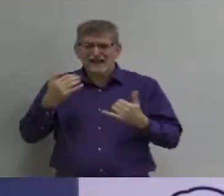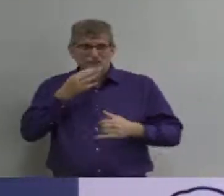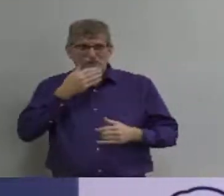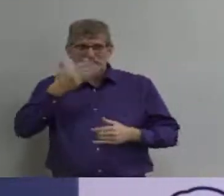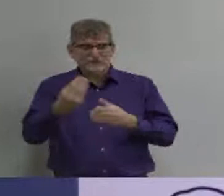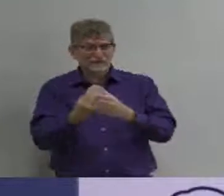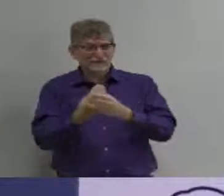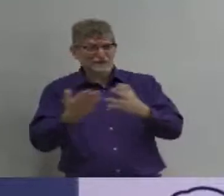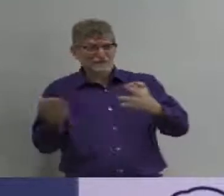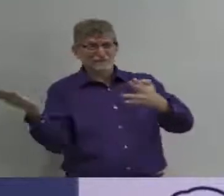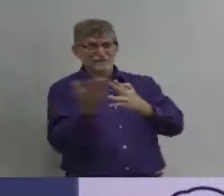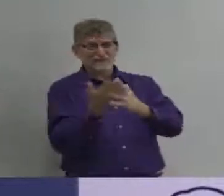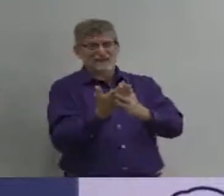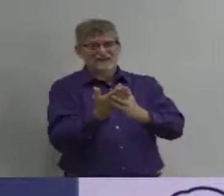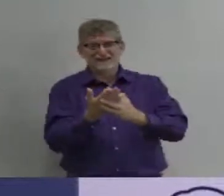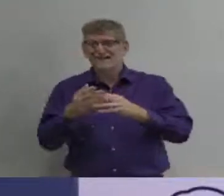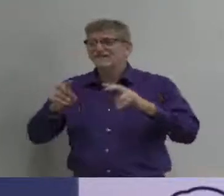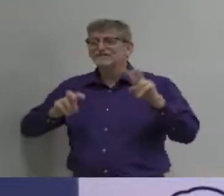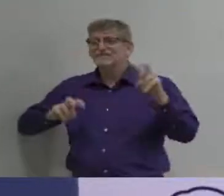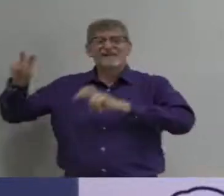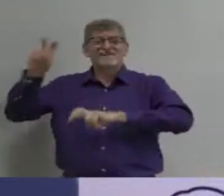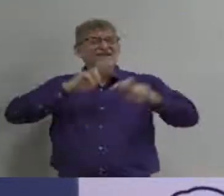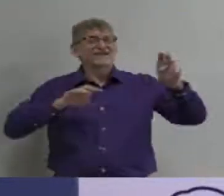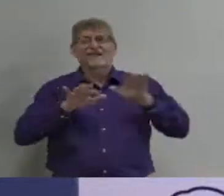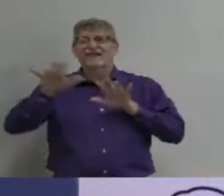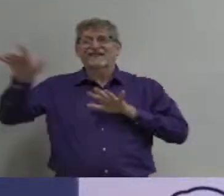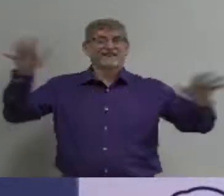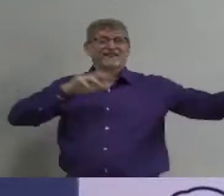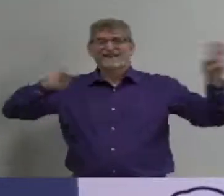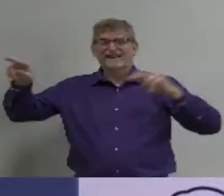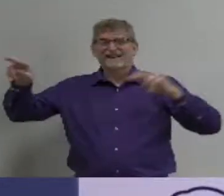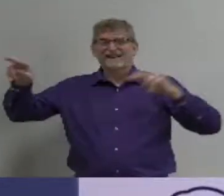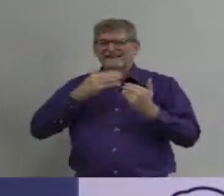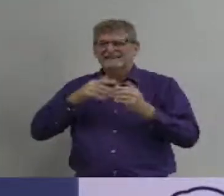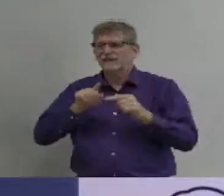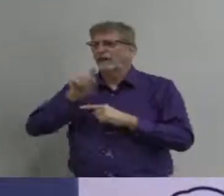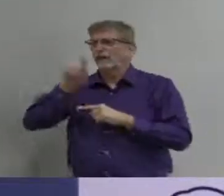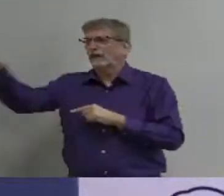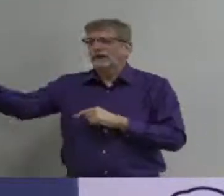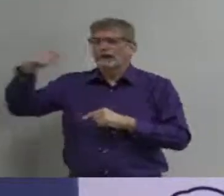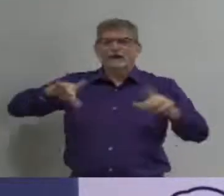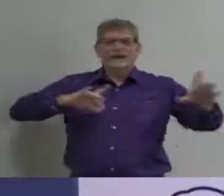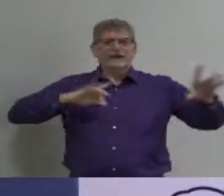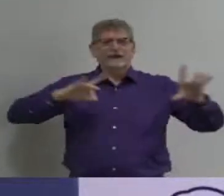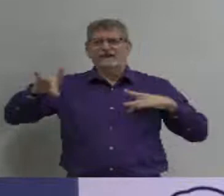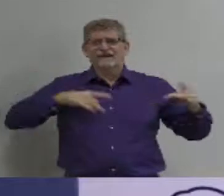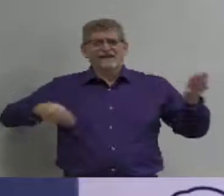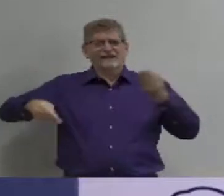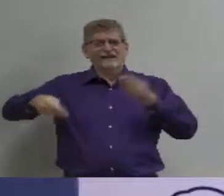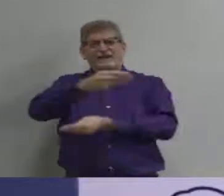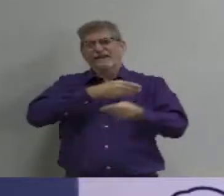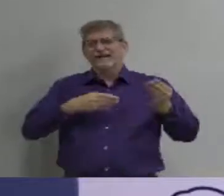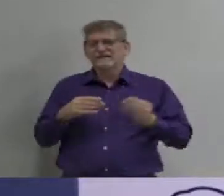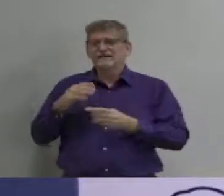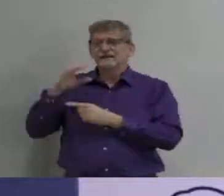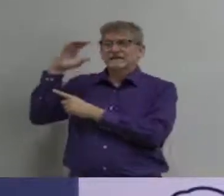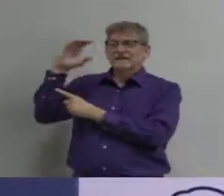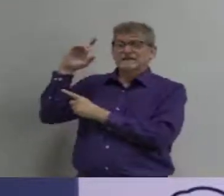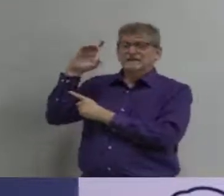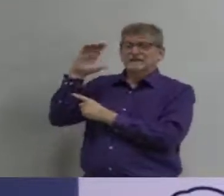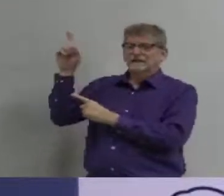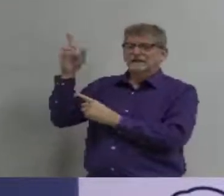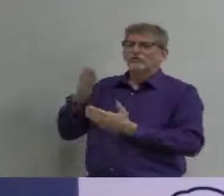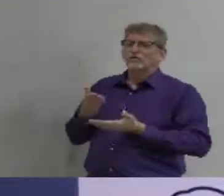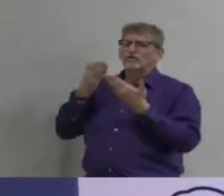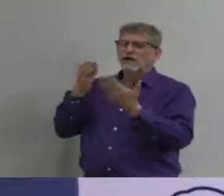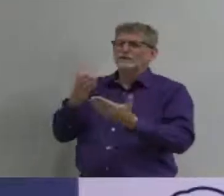travel increases your chances of spreading and getting COVID-19. The CDC recommends delaying travel. If you decide